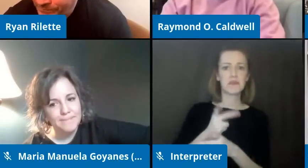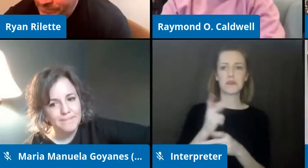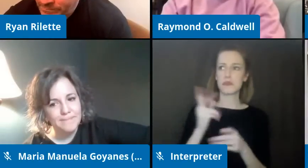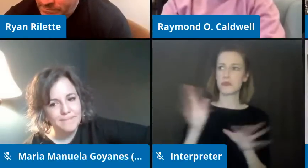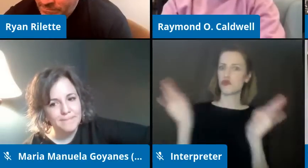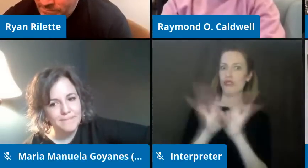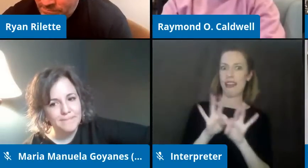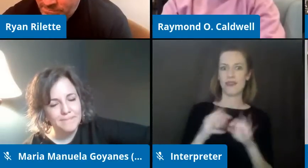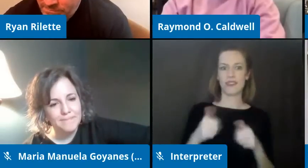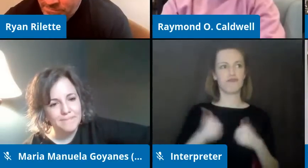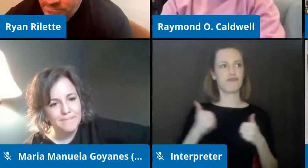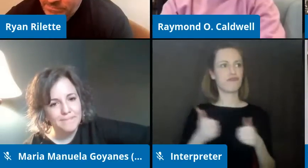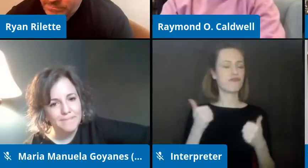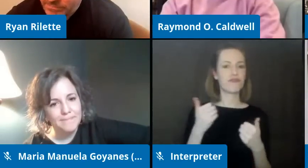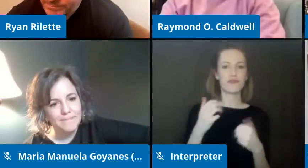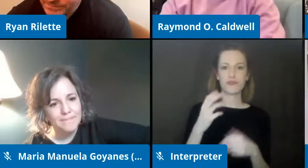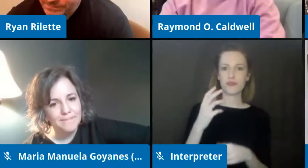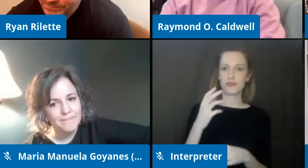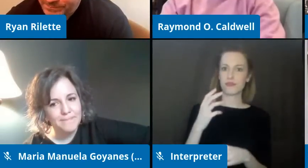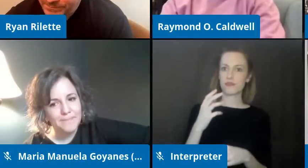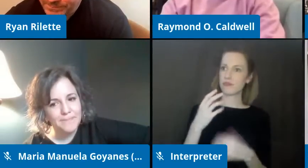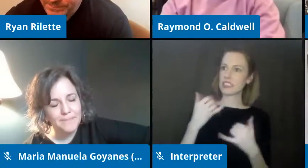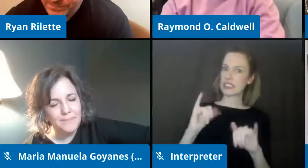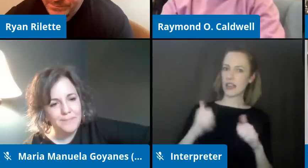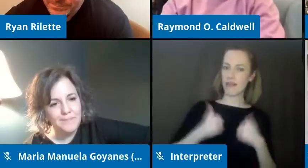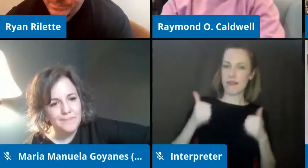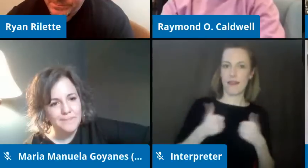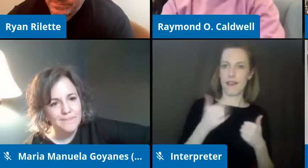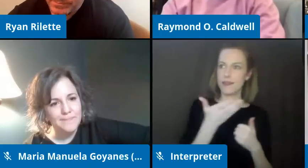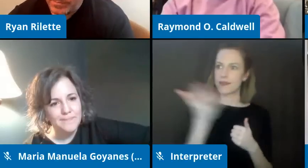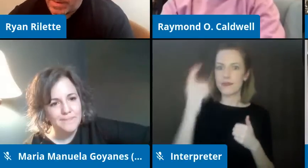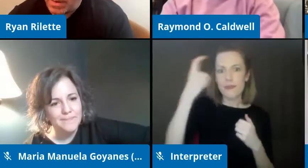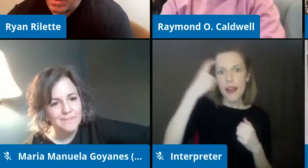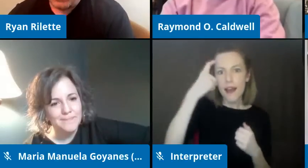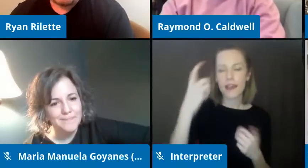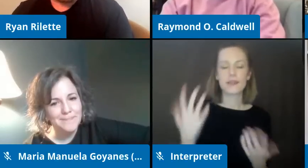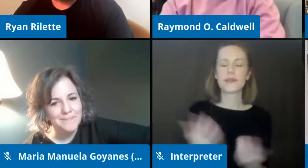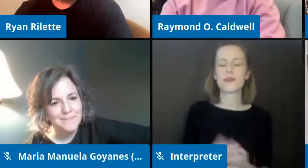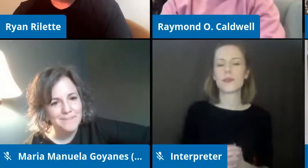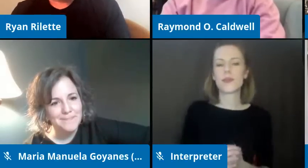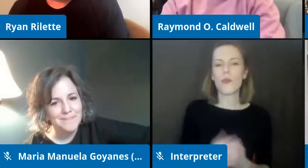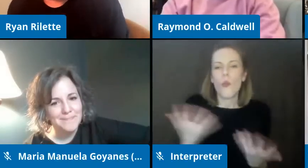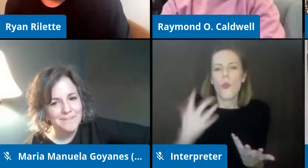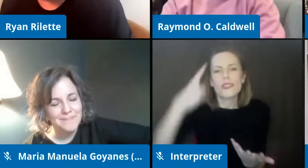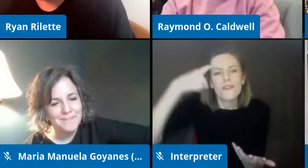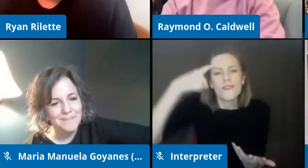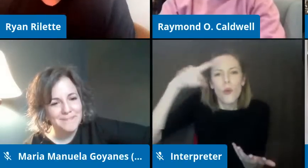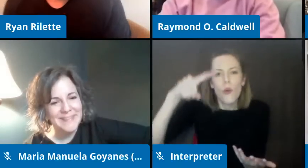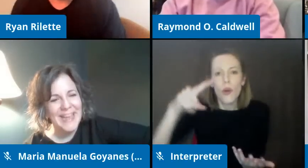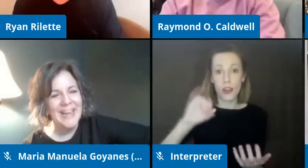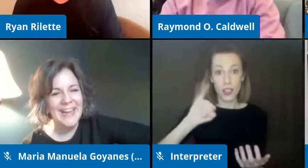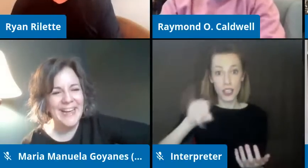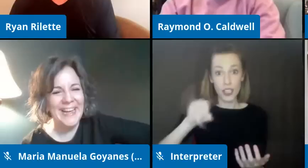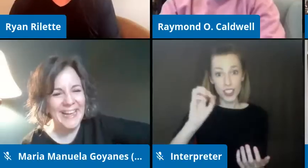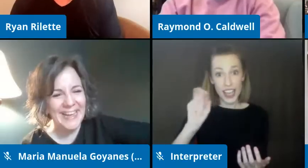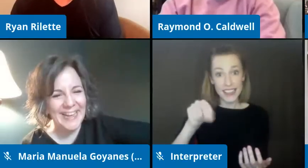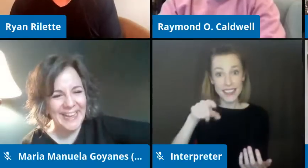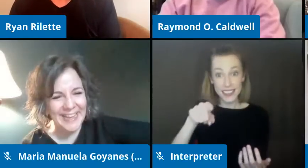it's for? Or is, you know, what is it for? Jason, you're shaking your head. Oh, I